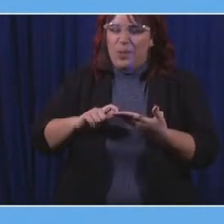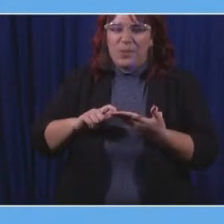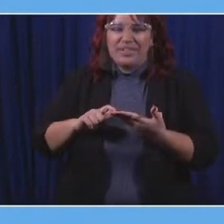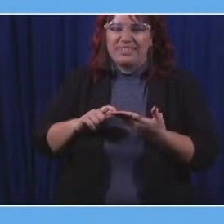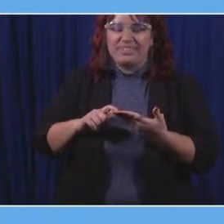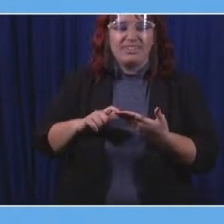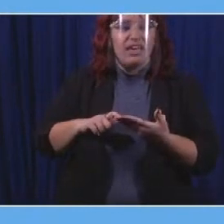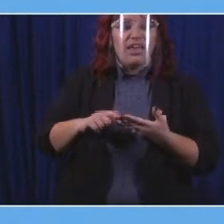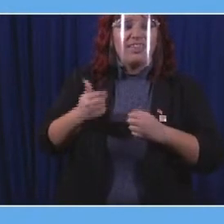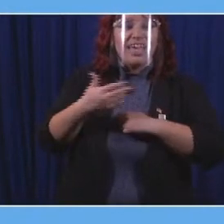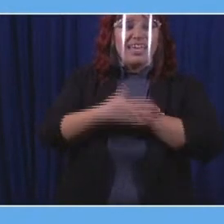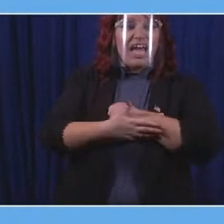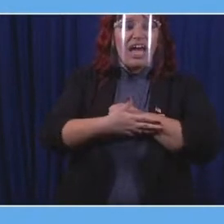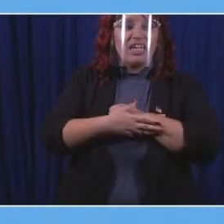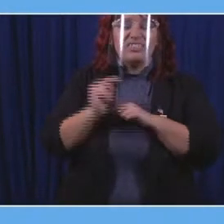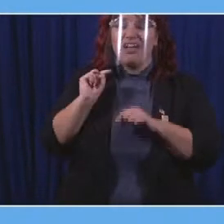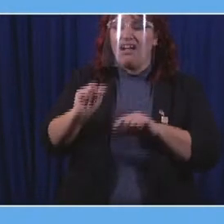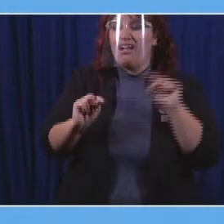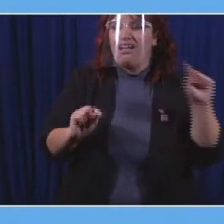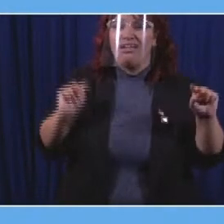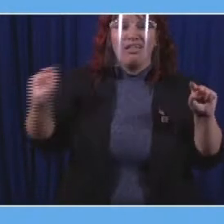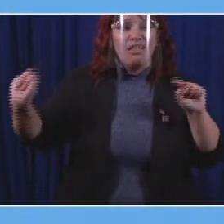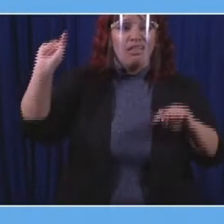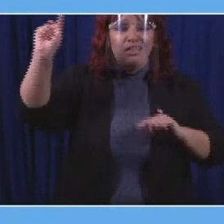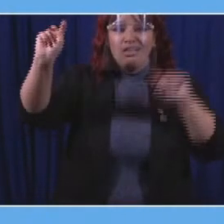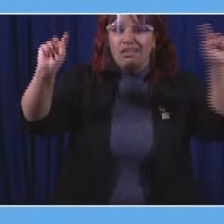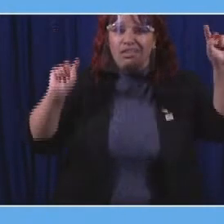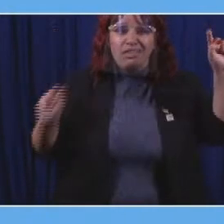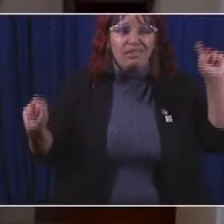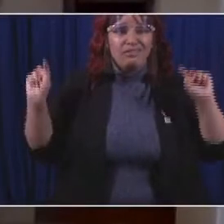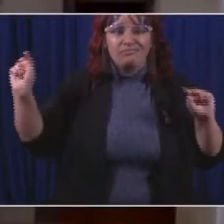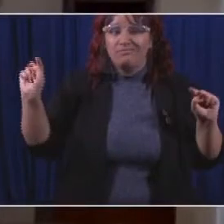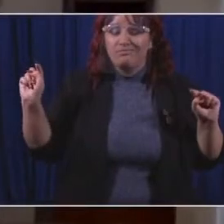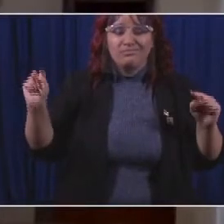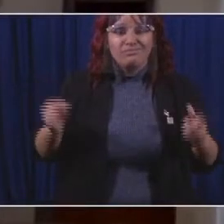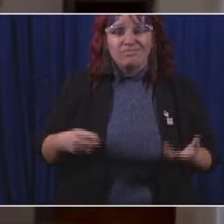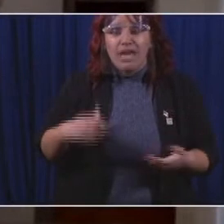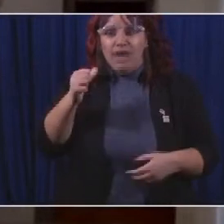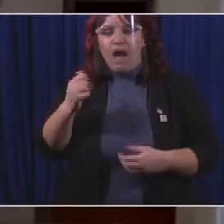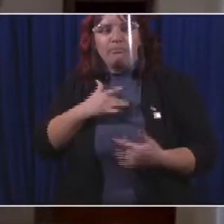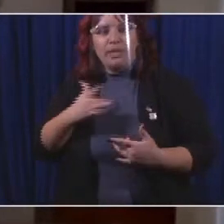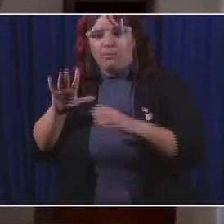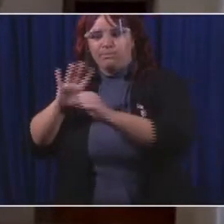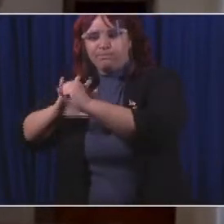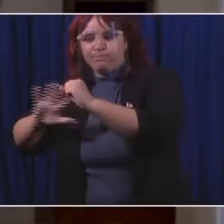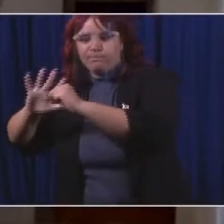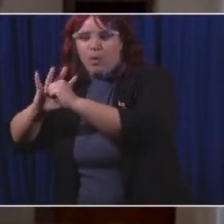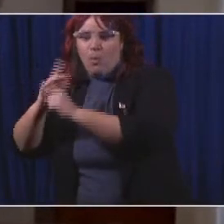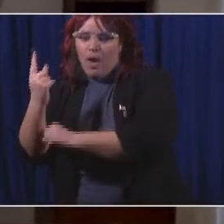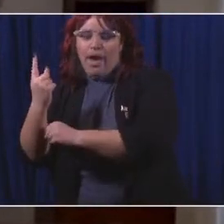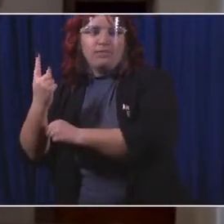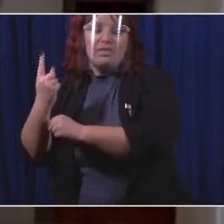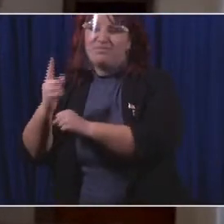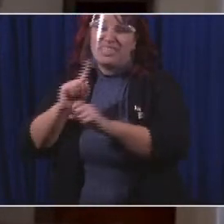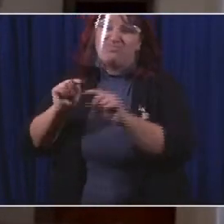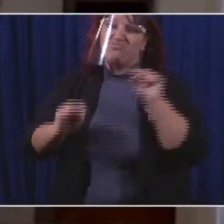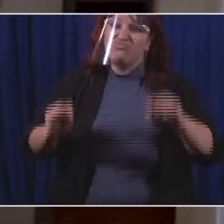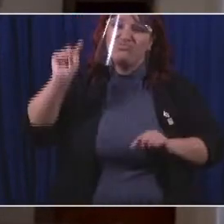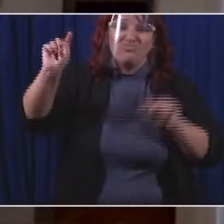state of Ohio, really in different locations. Let's talk about hospitalization for a moment.